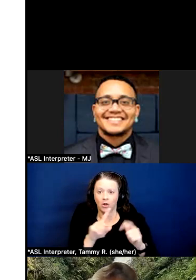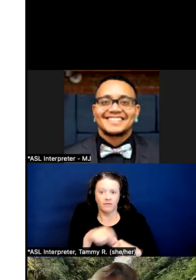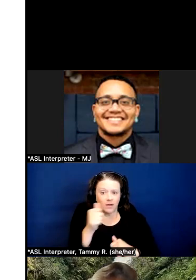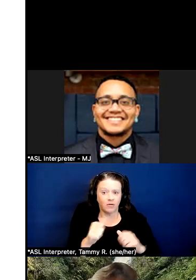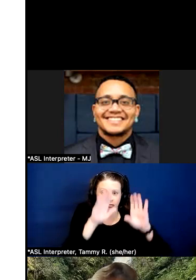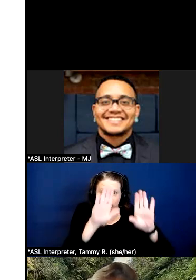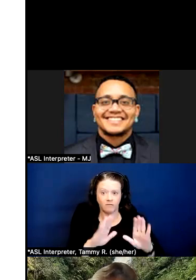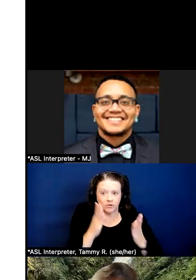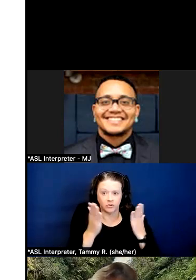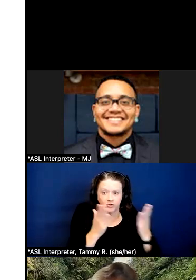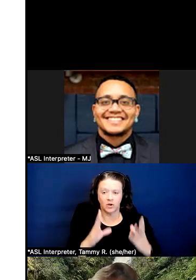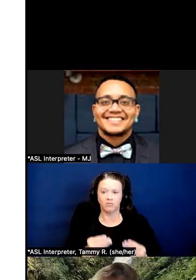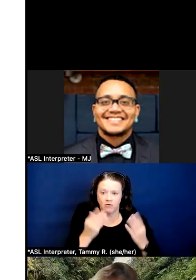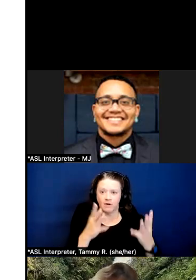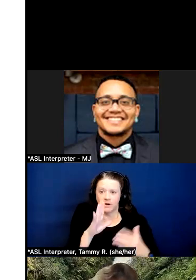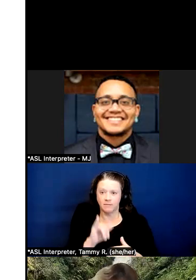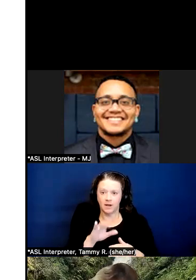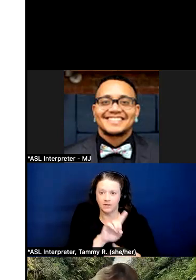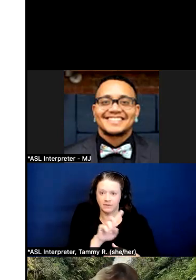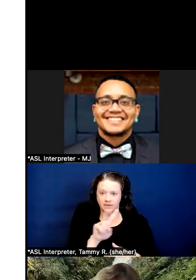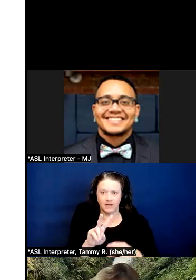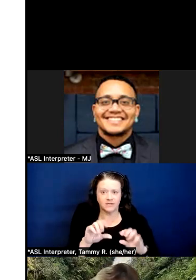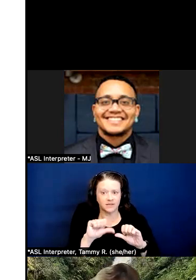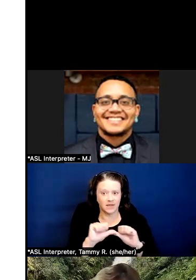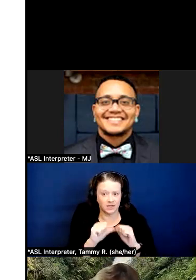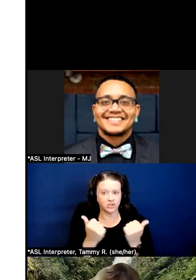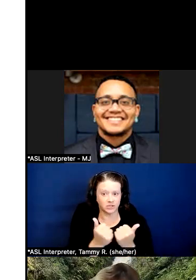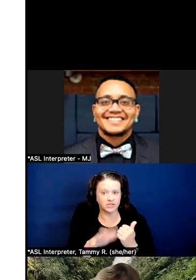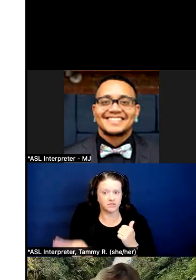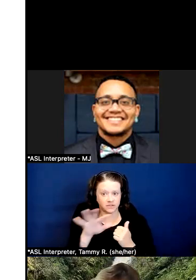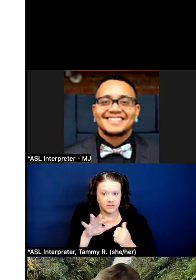services provided by domestic violence agencies.